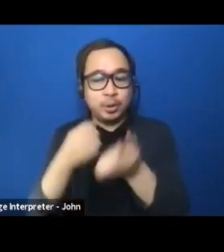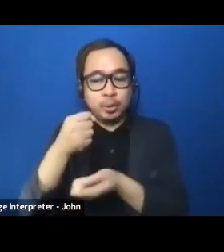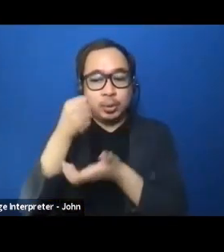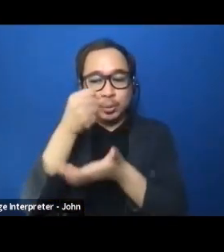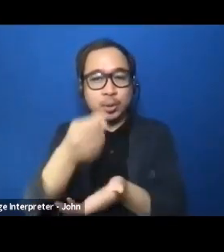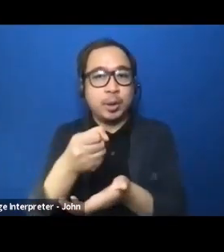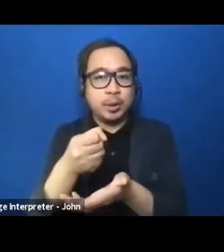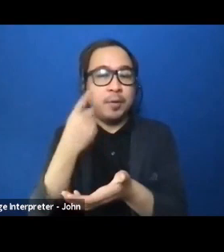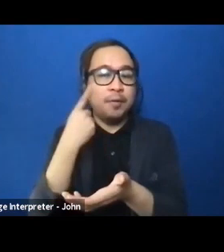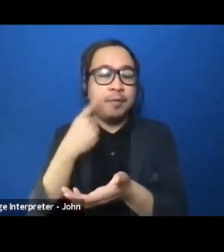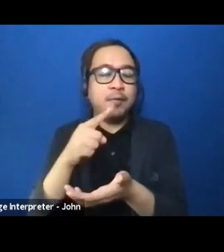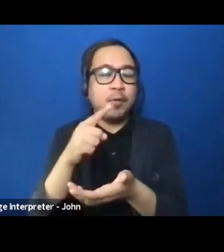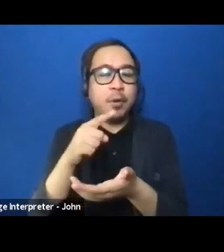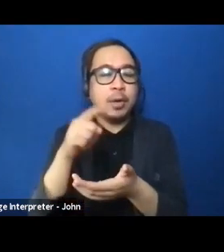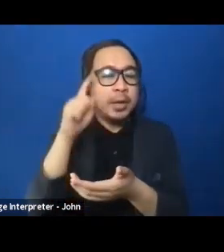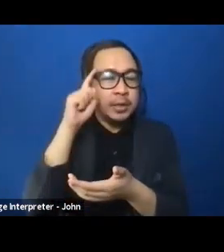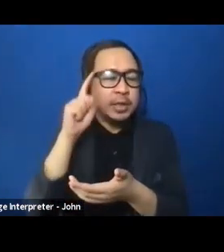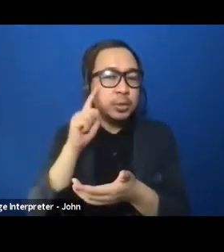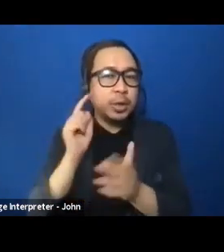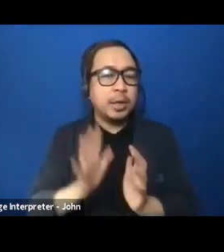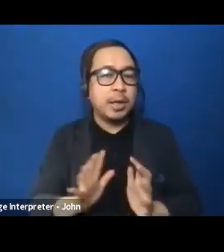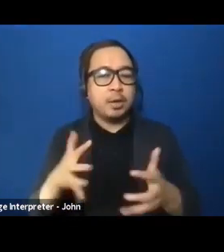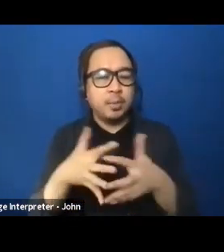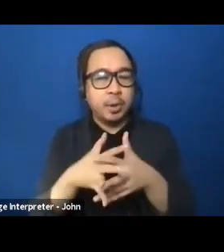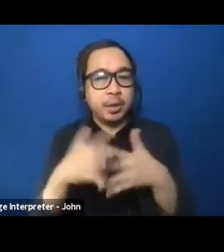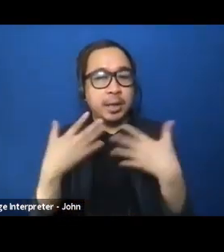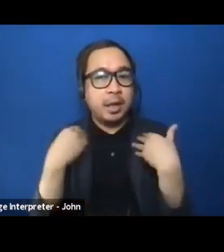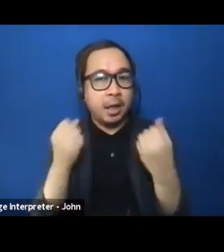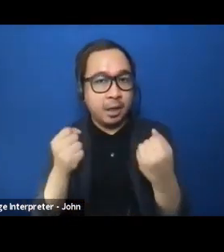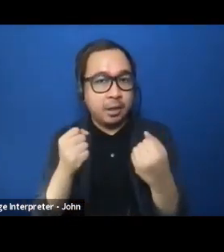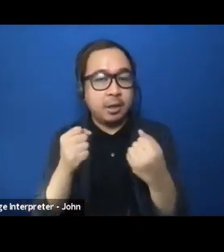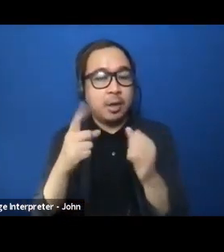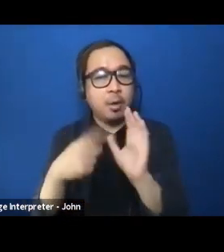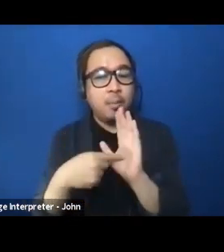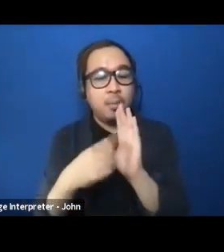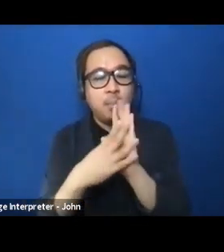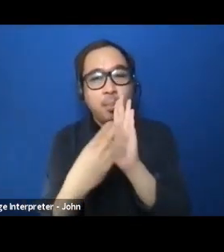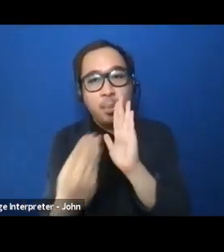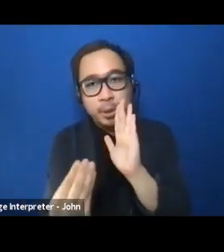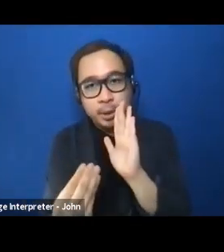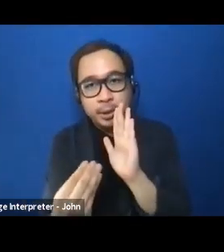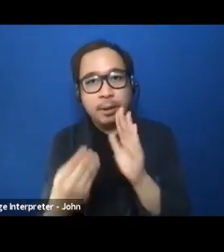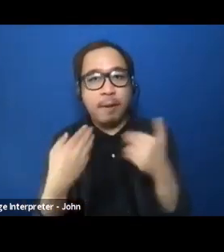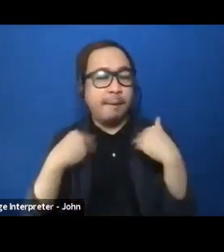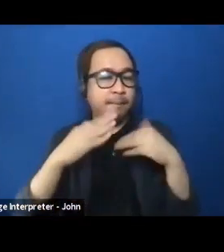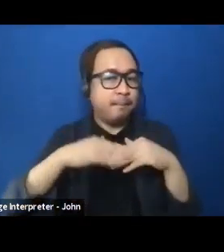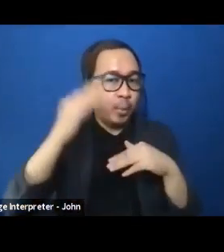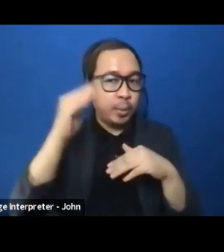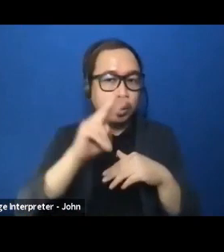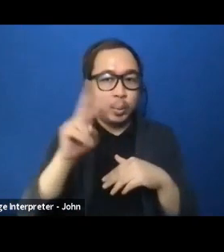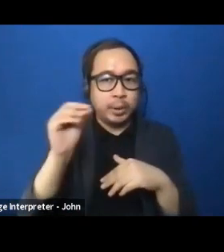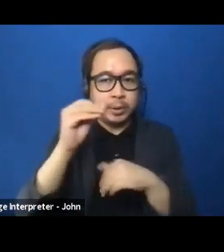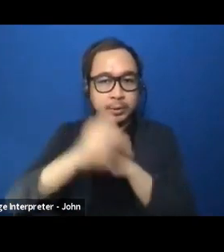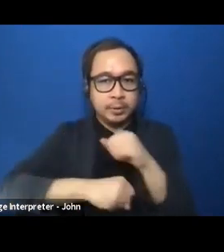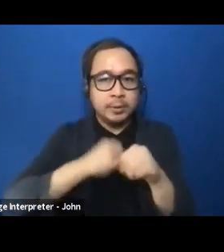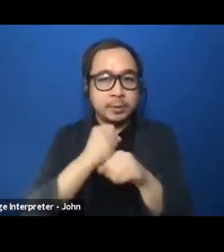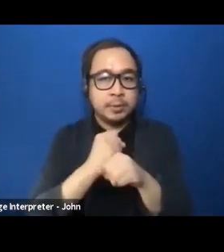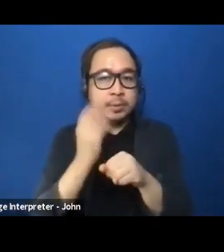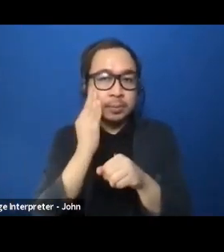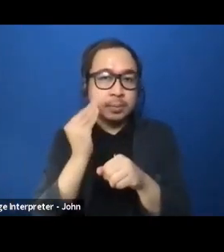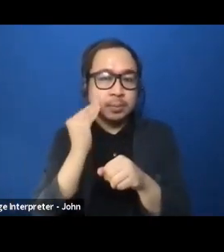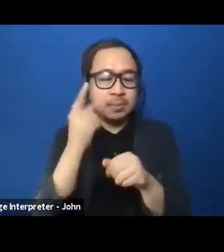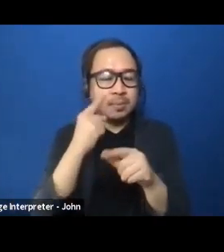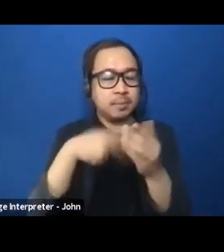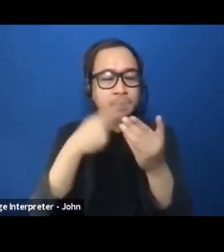and reproductive health social franchising model, and she has more than 20 years experience in program management